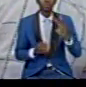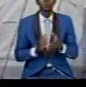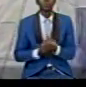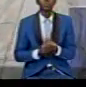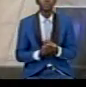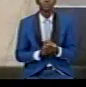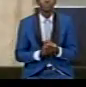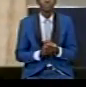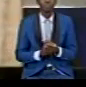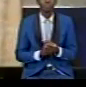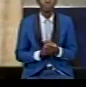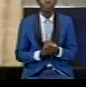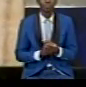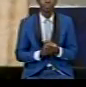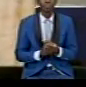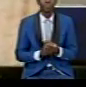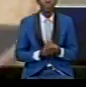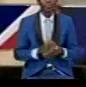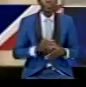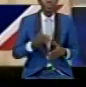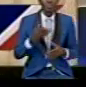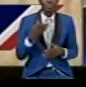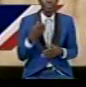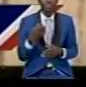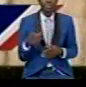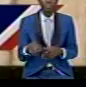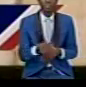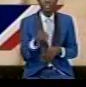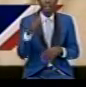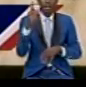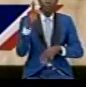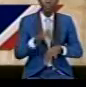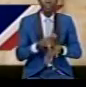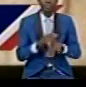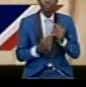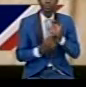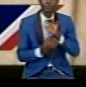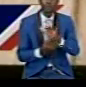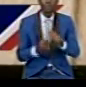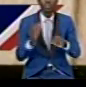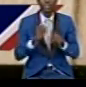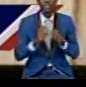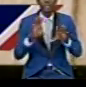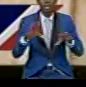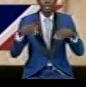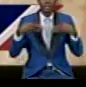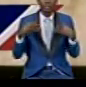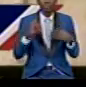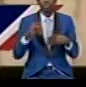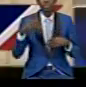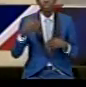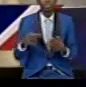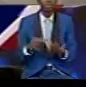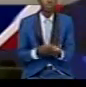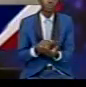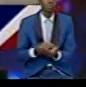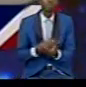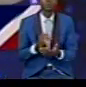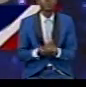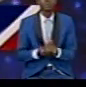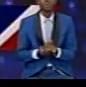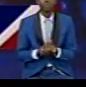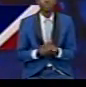Number two, their affection reflected in accepting the gospel.